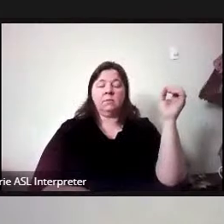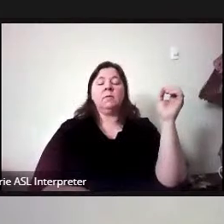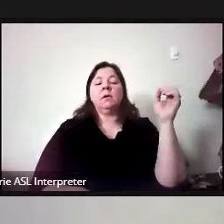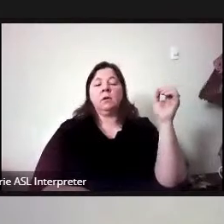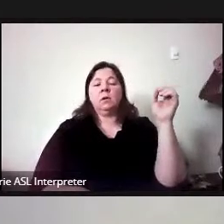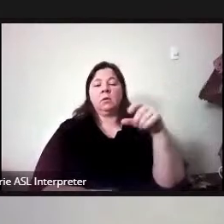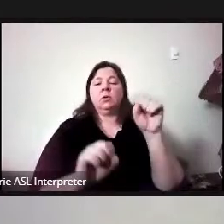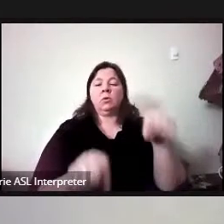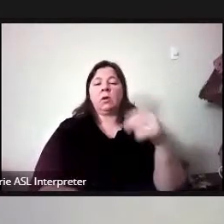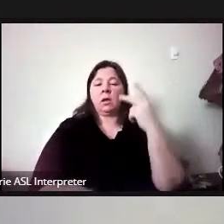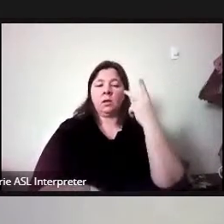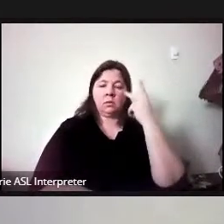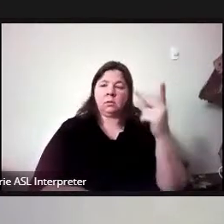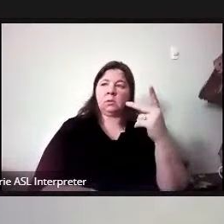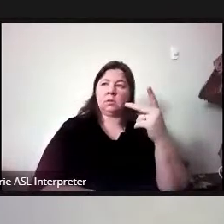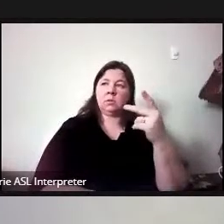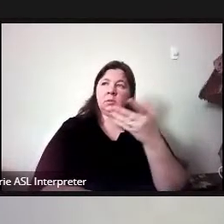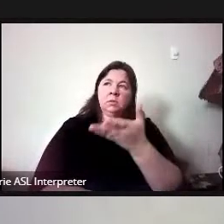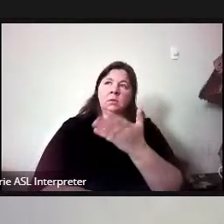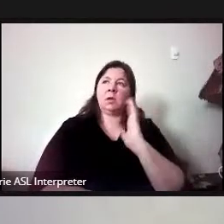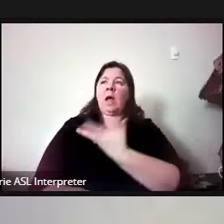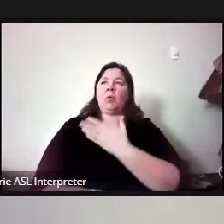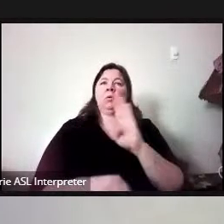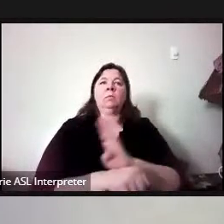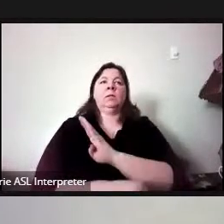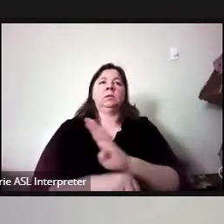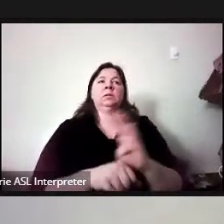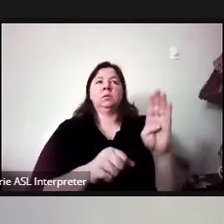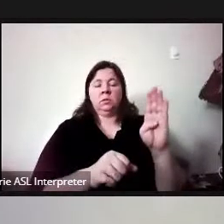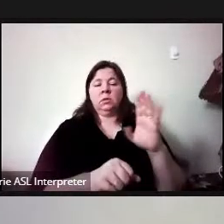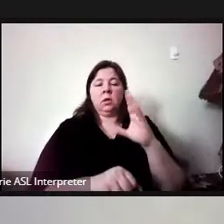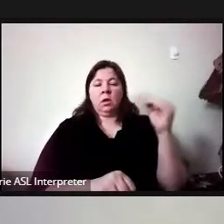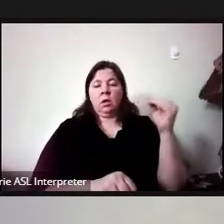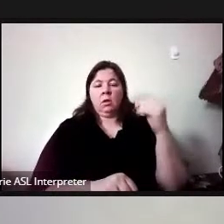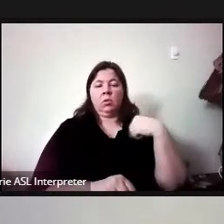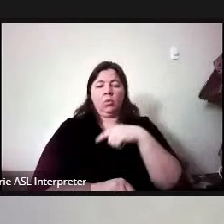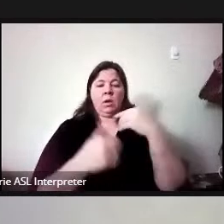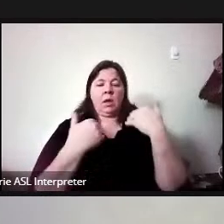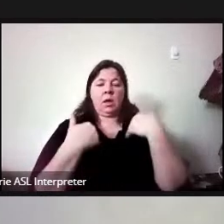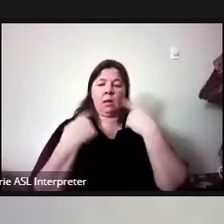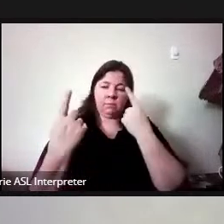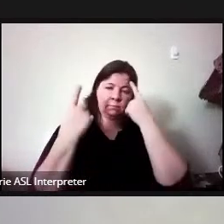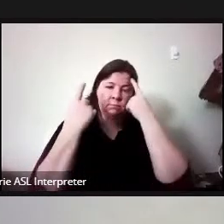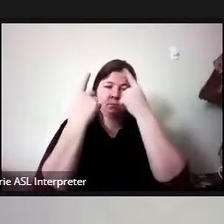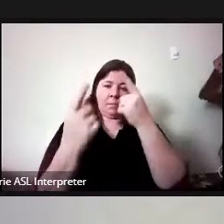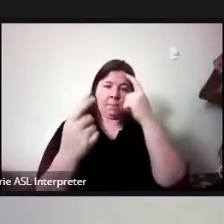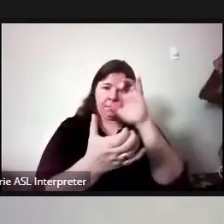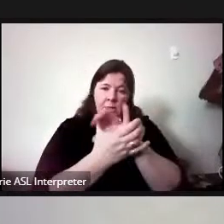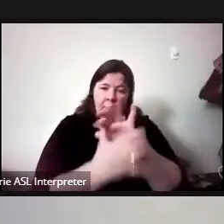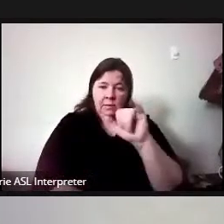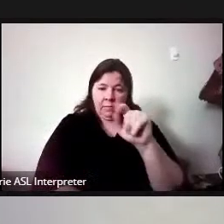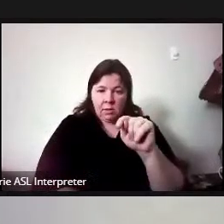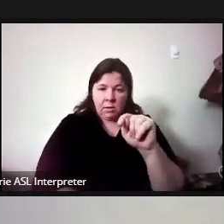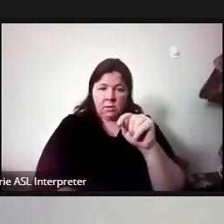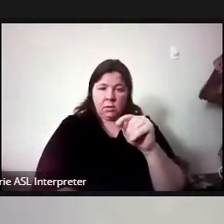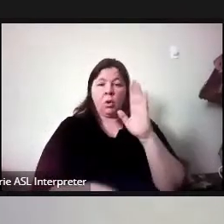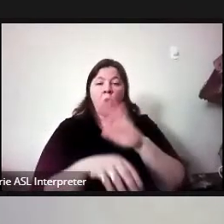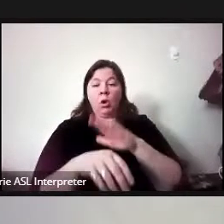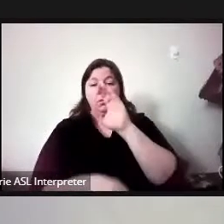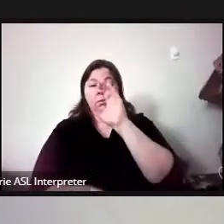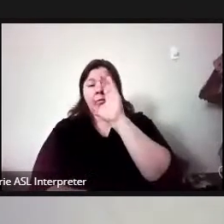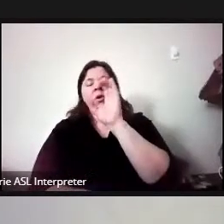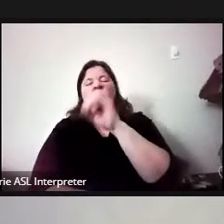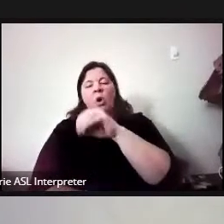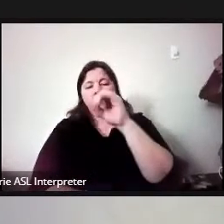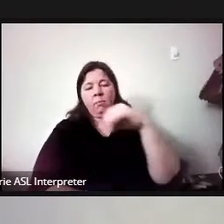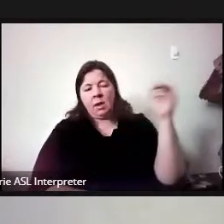we can all say yes, this is our business, and we have like achieved it. We have believed in Onpassive,